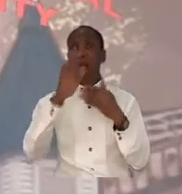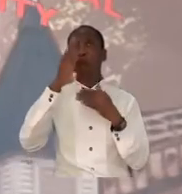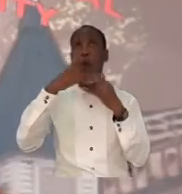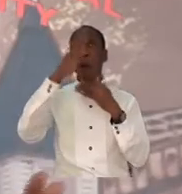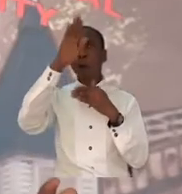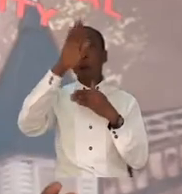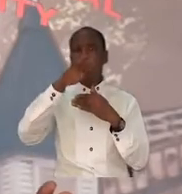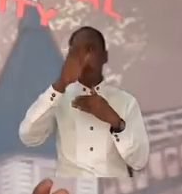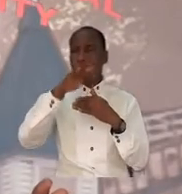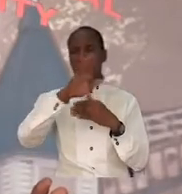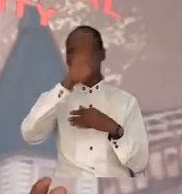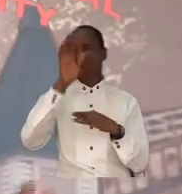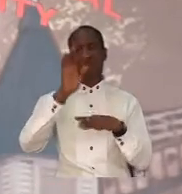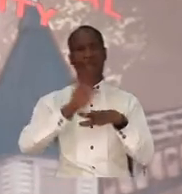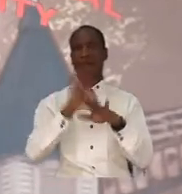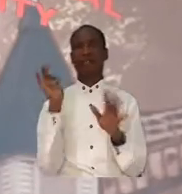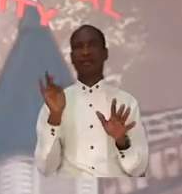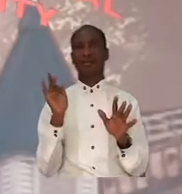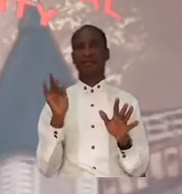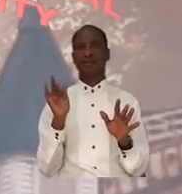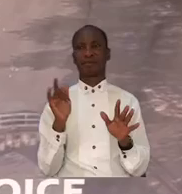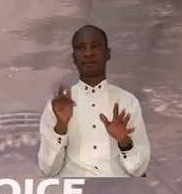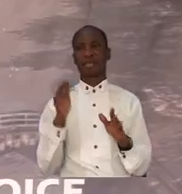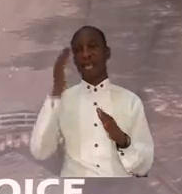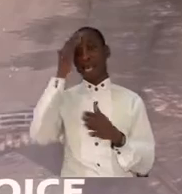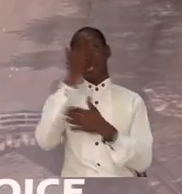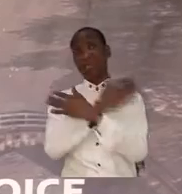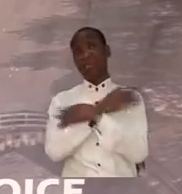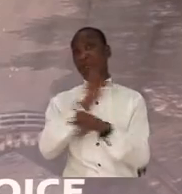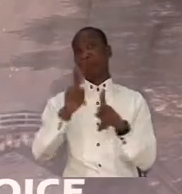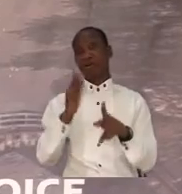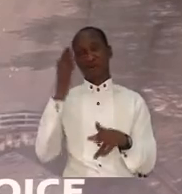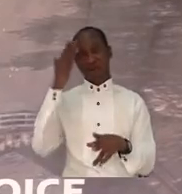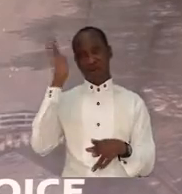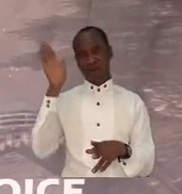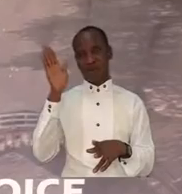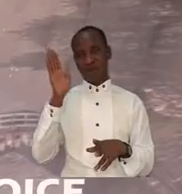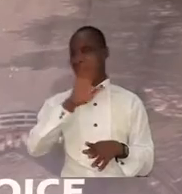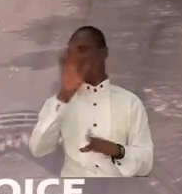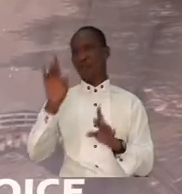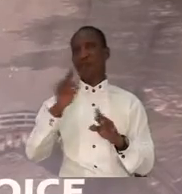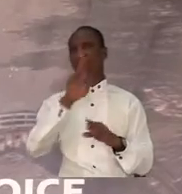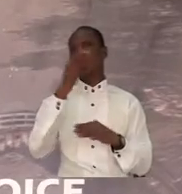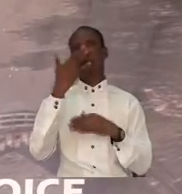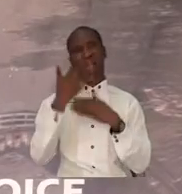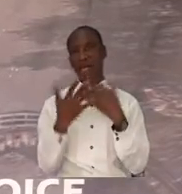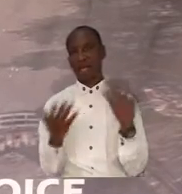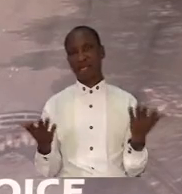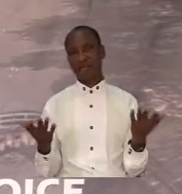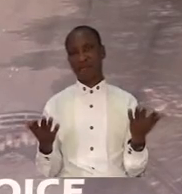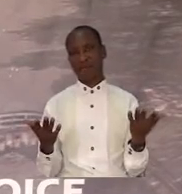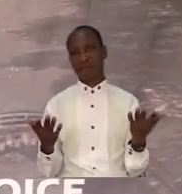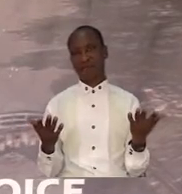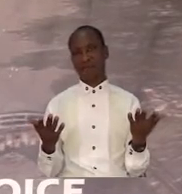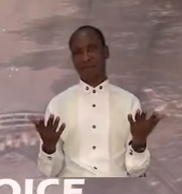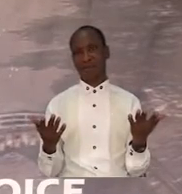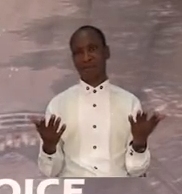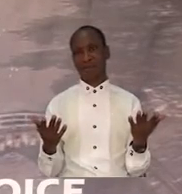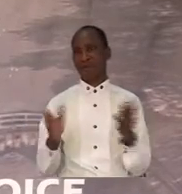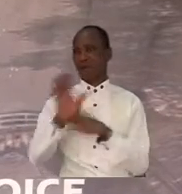No Egyptian did what the Israelites did, because they did not receive any instructions from